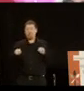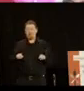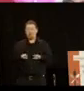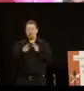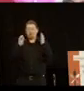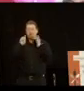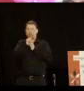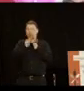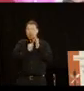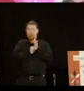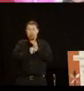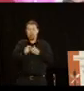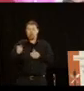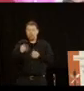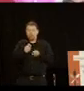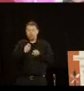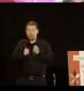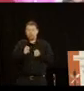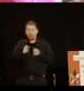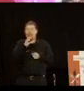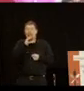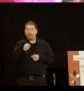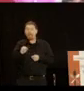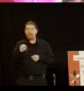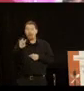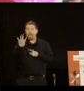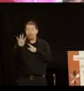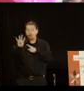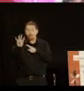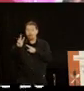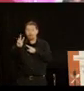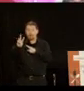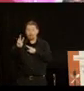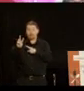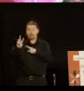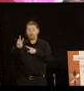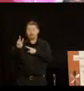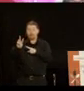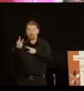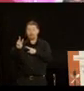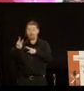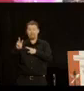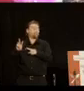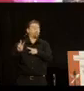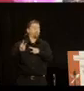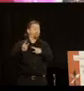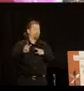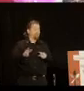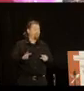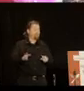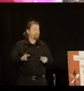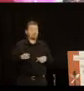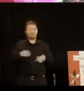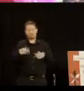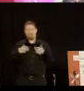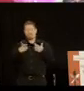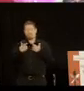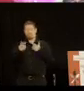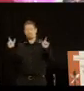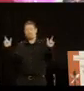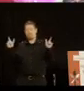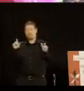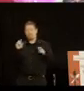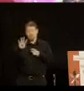that age has been adjusted to 46 starting in 2026. I know, there's a lot of sixes in there, confusing. So